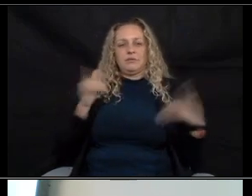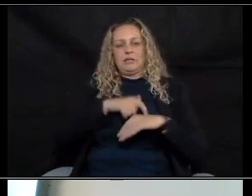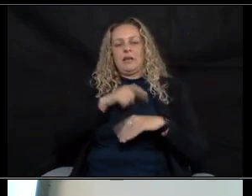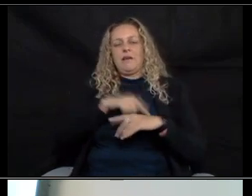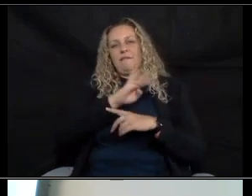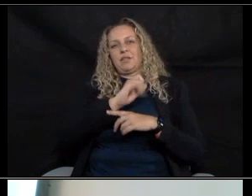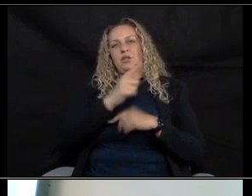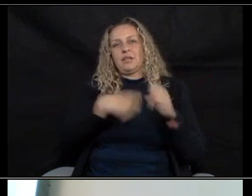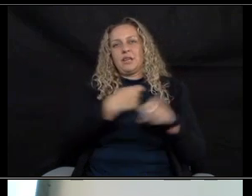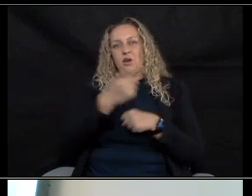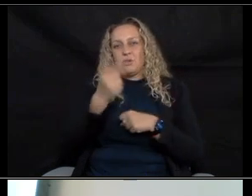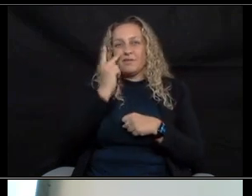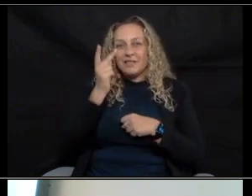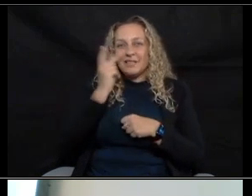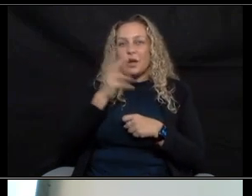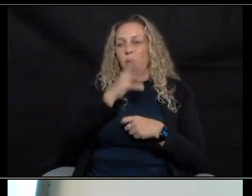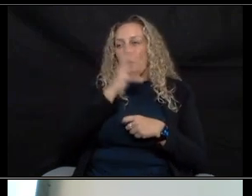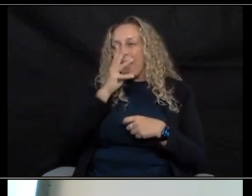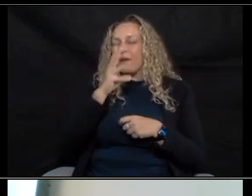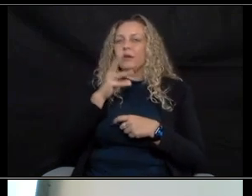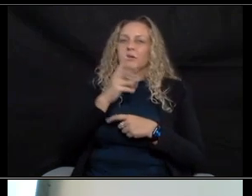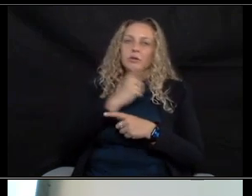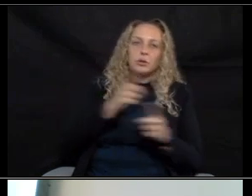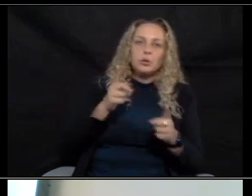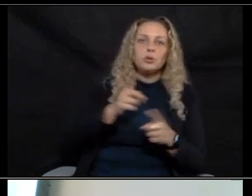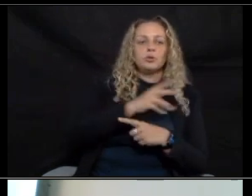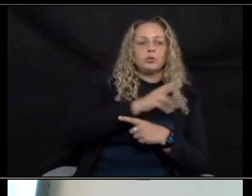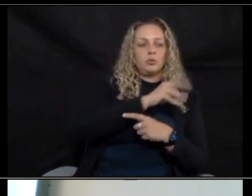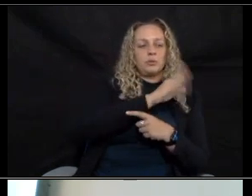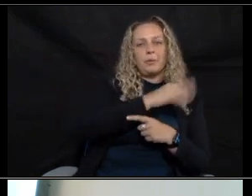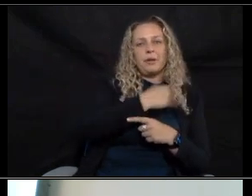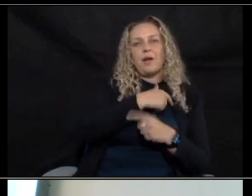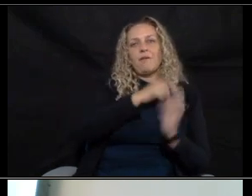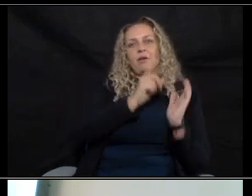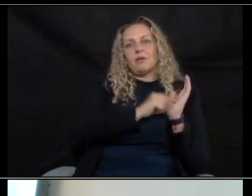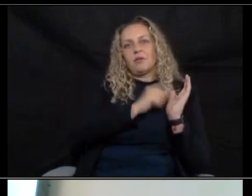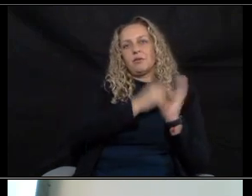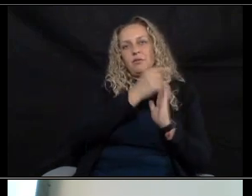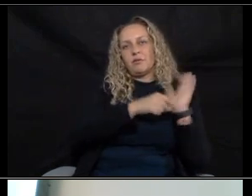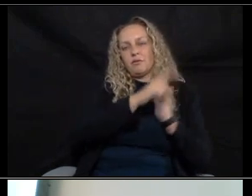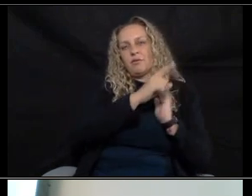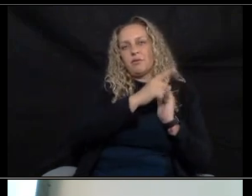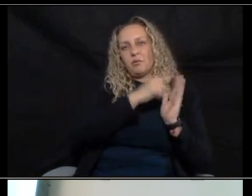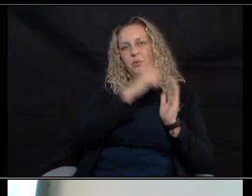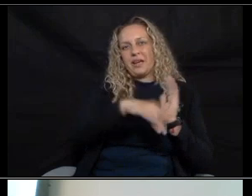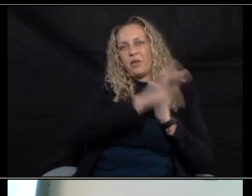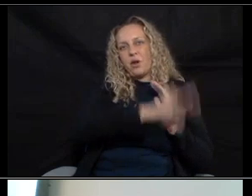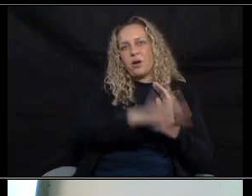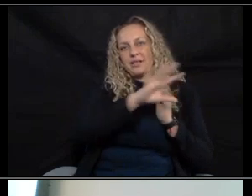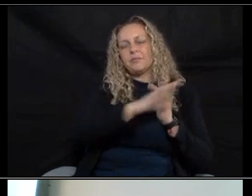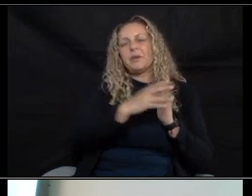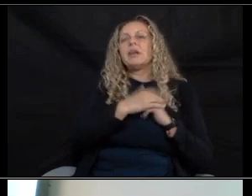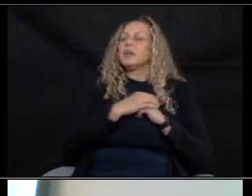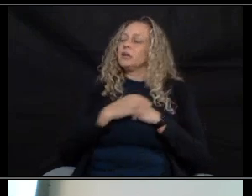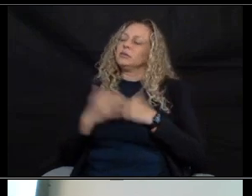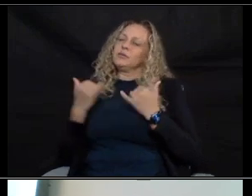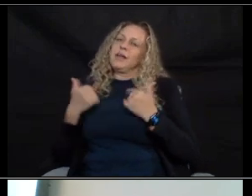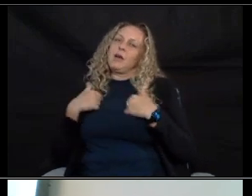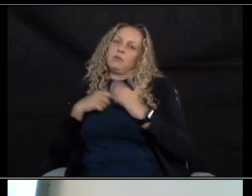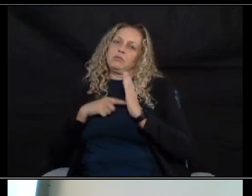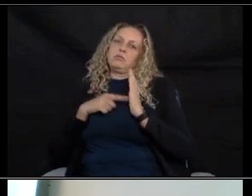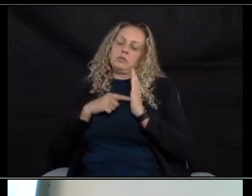few news articles. Wellington and West Palm had an article in the paper over the weekend with their estimations coming in, and